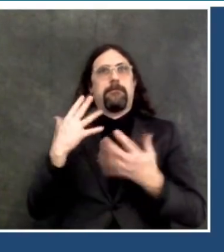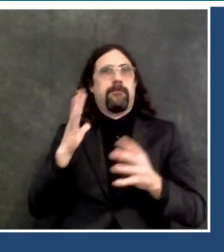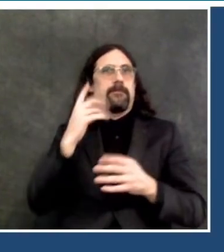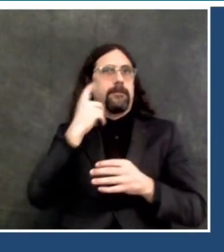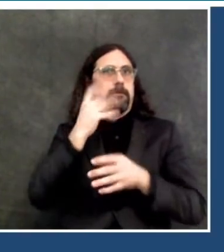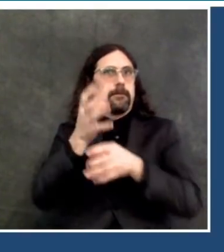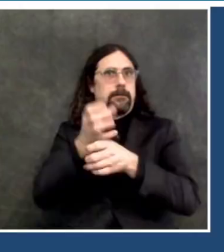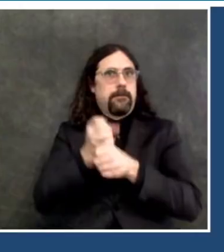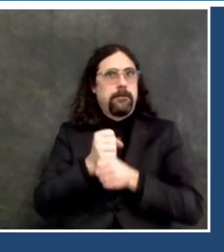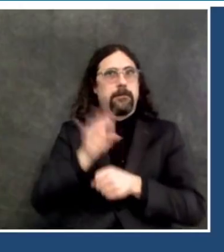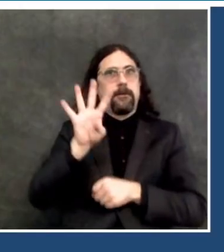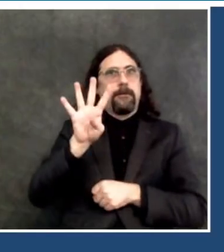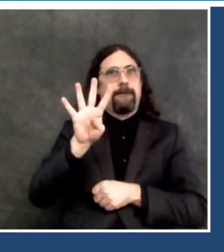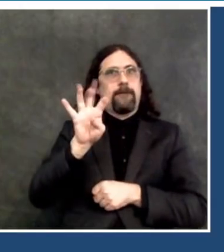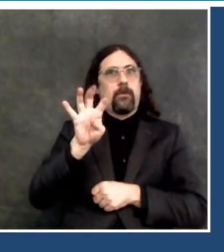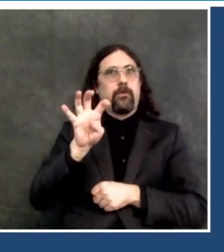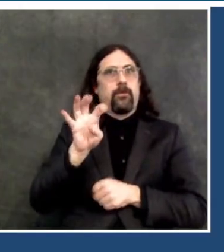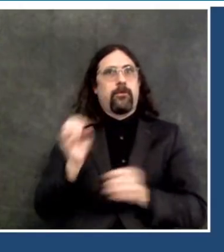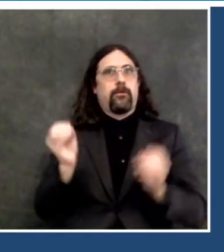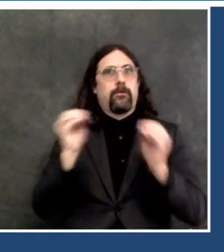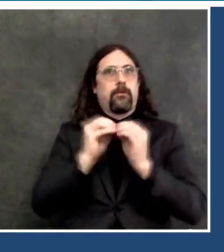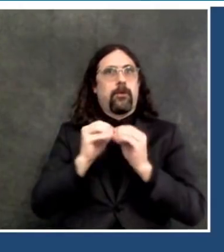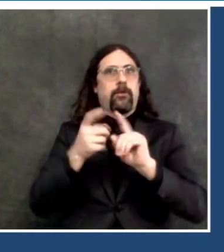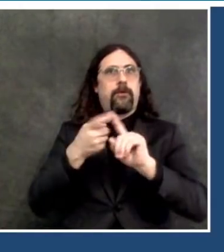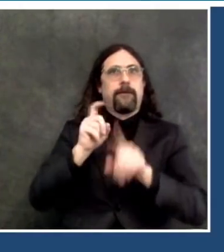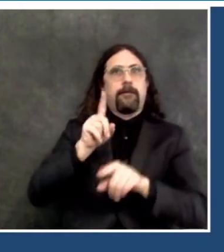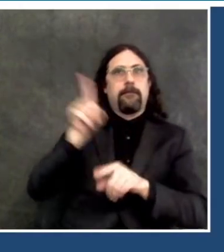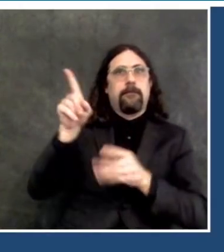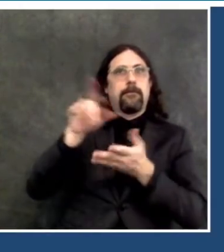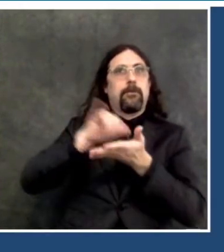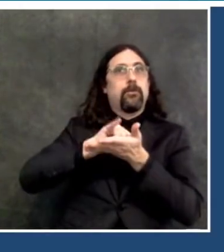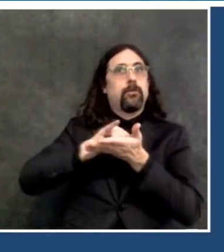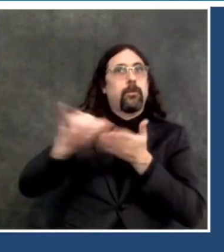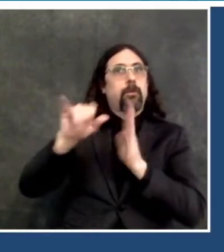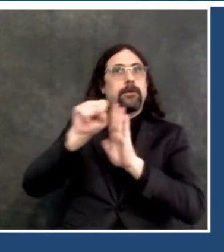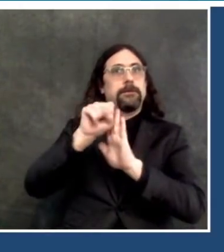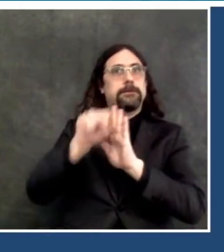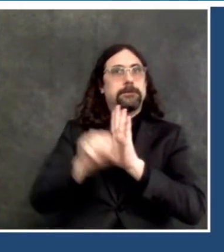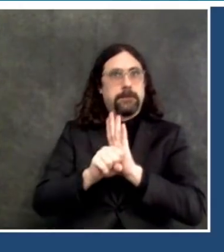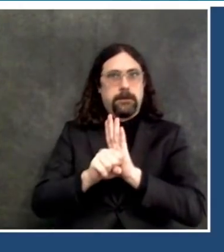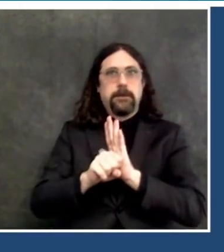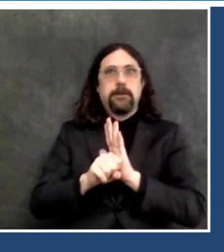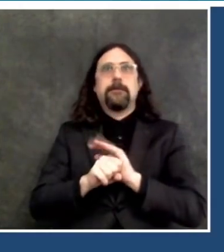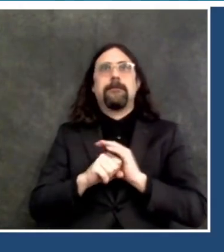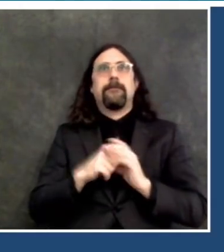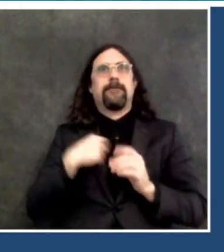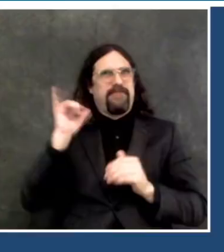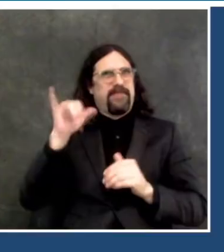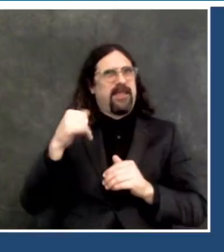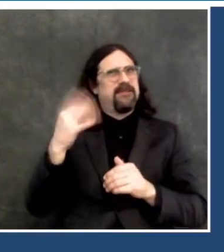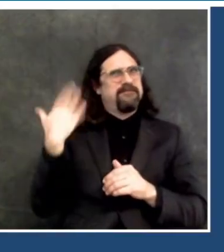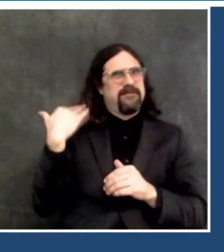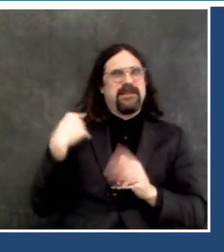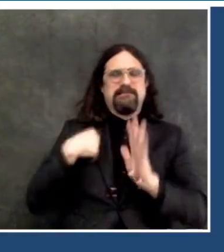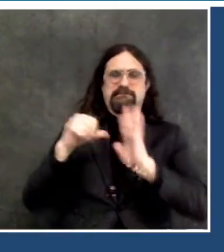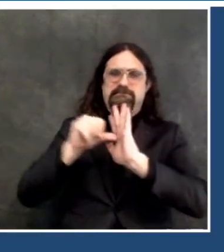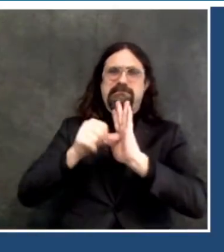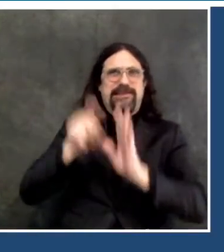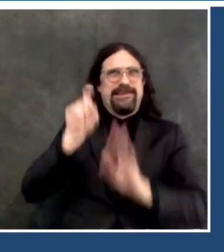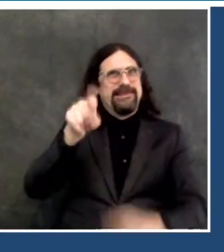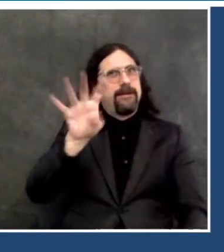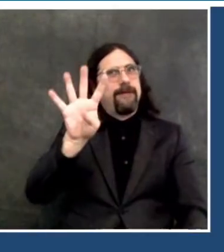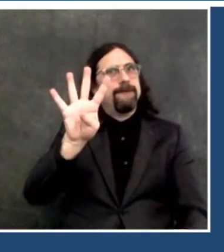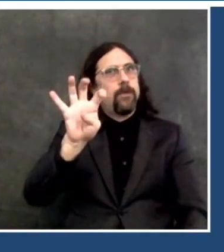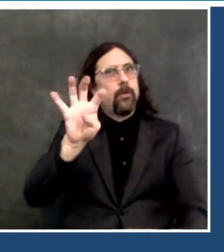could protect everyone in need. Those ventilators came out of the federal allotment that went to New York State. I want to thank both the